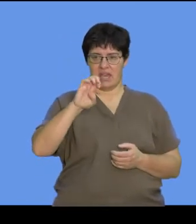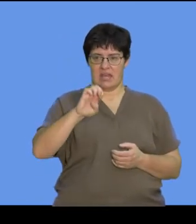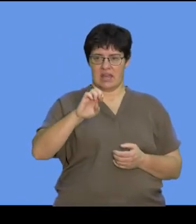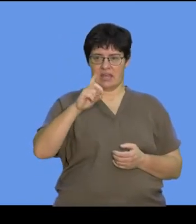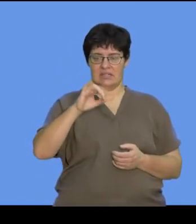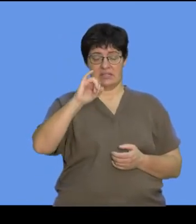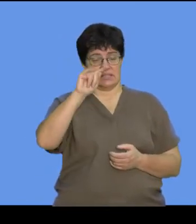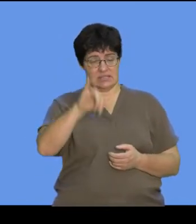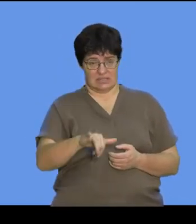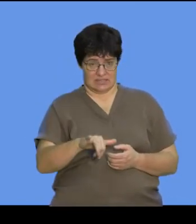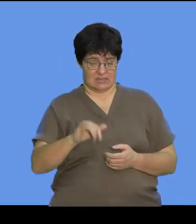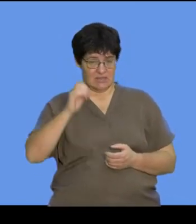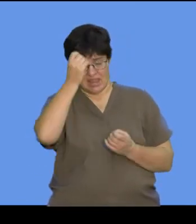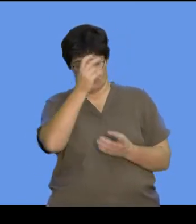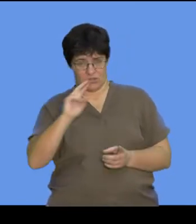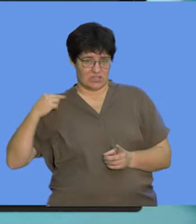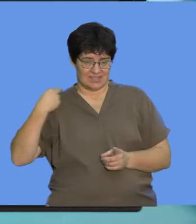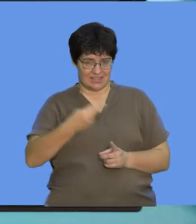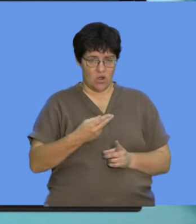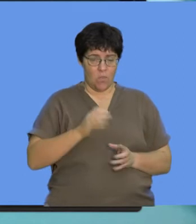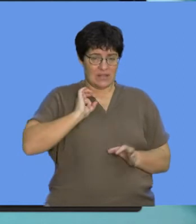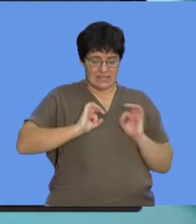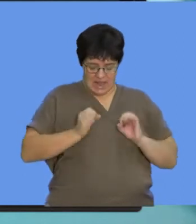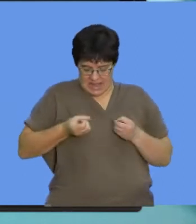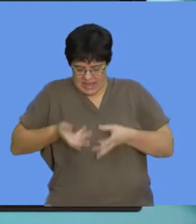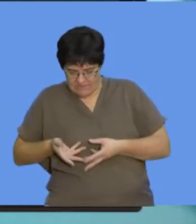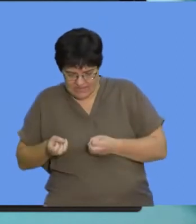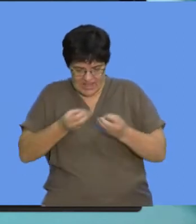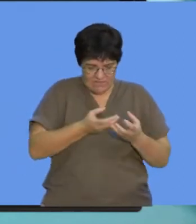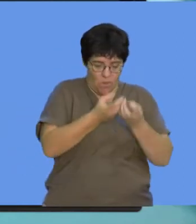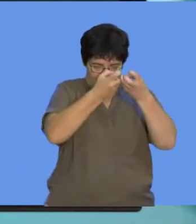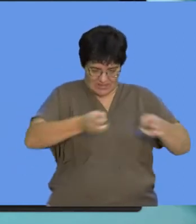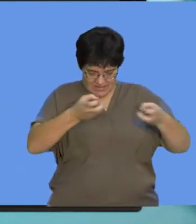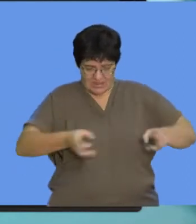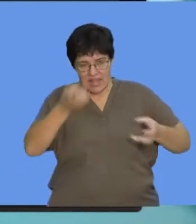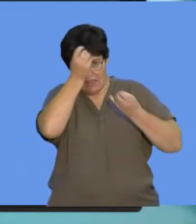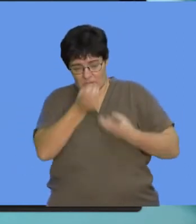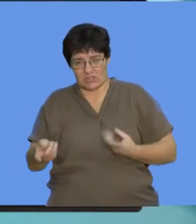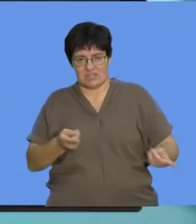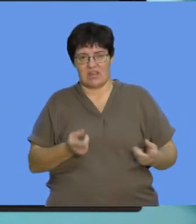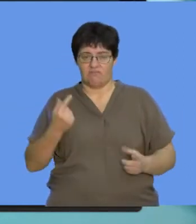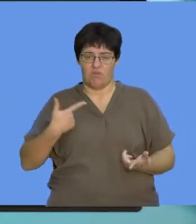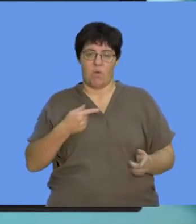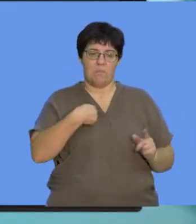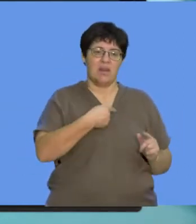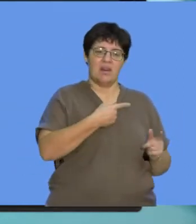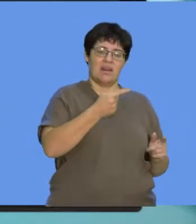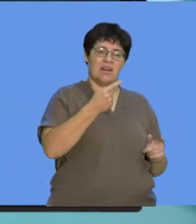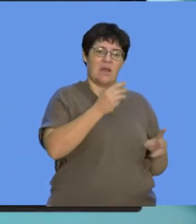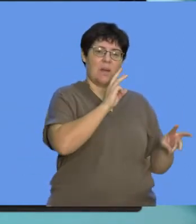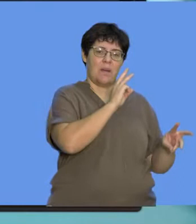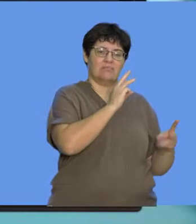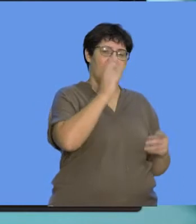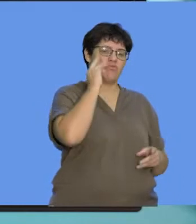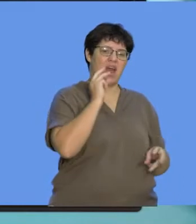is essentially how information is passed down from one cell to the next cell during cell division, as well as from one generation to the